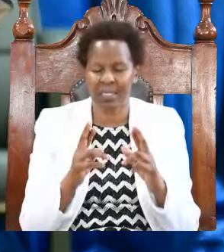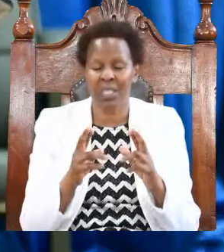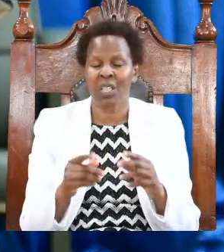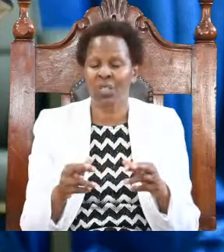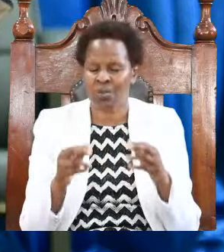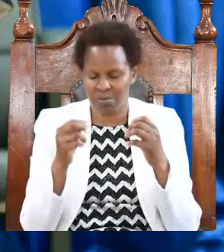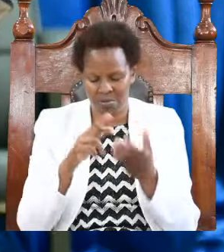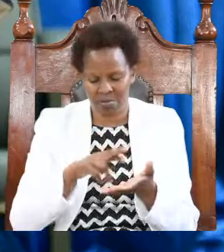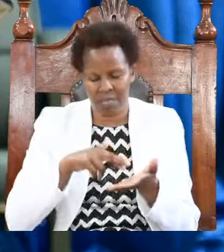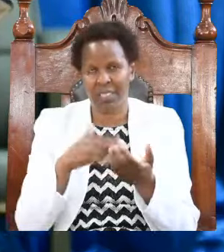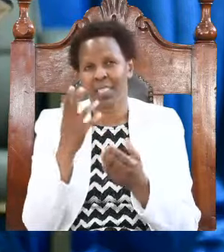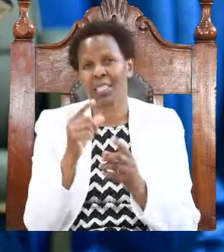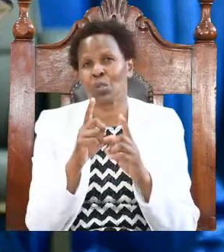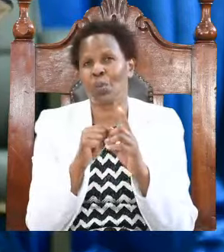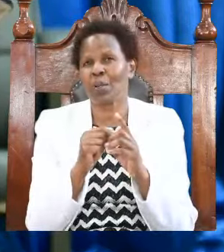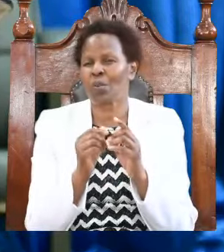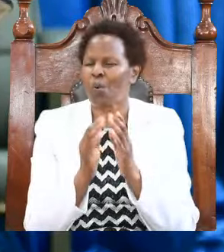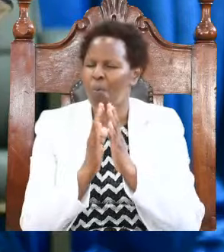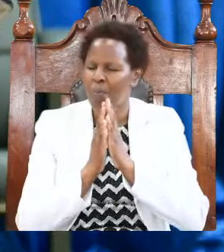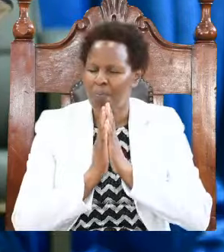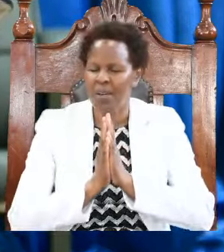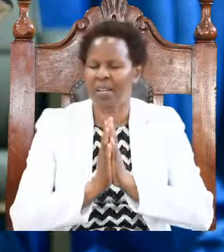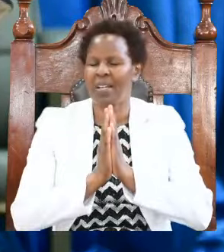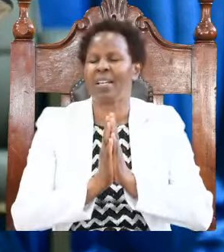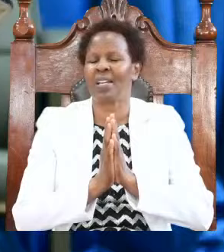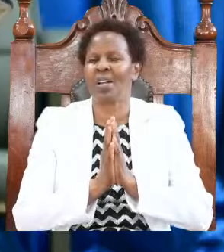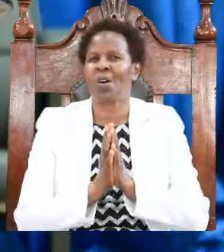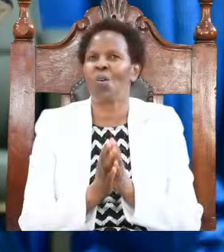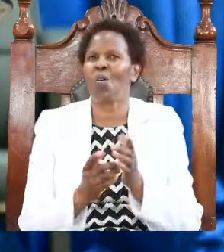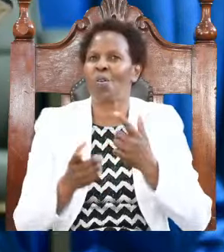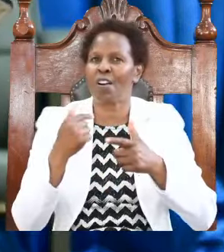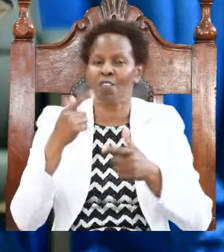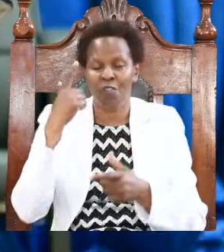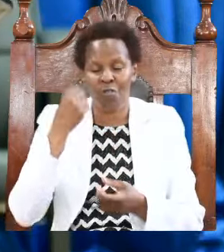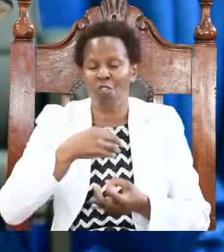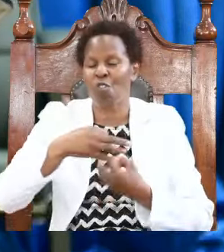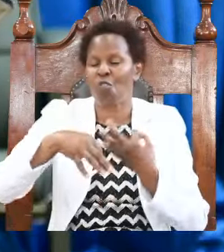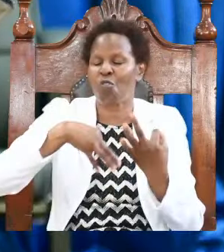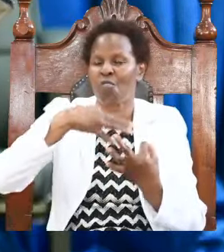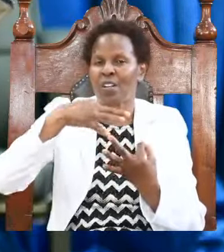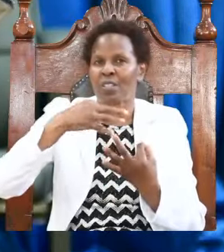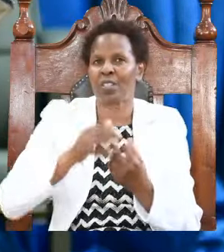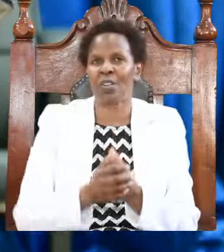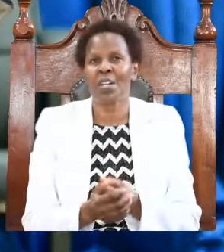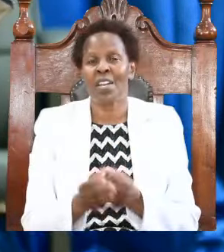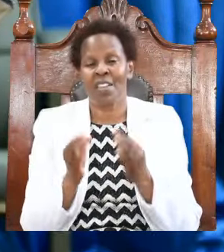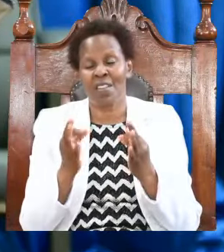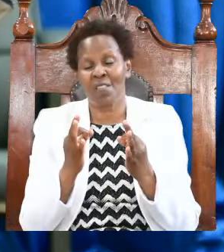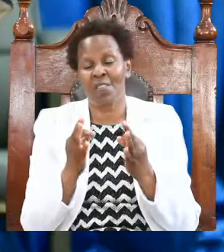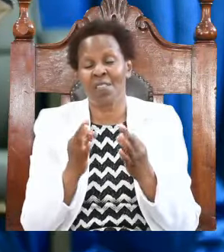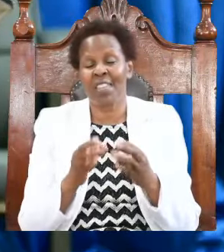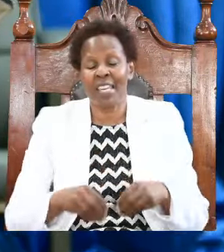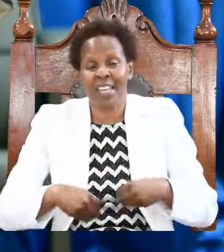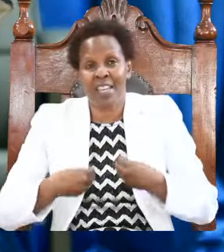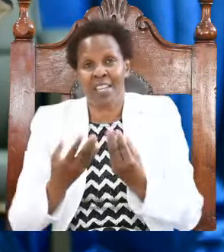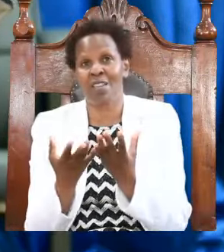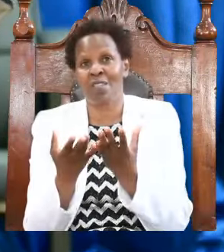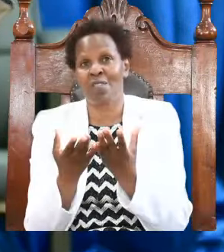keen to pray, if they are keen to attend fellowship, if they are keen to give their